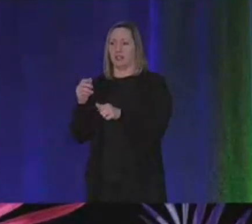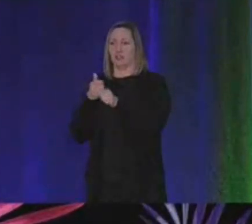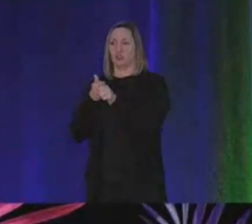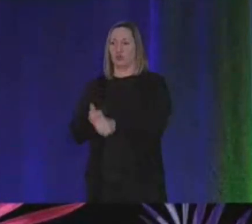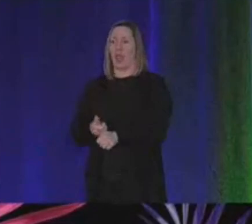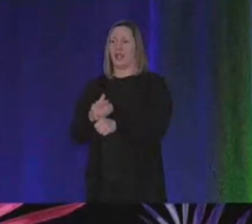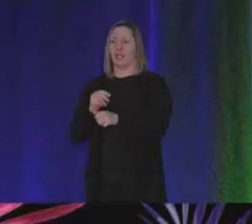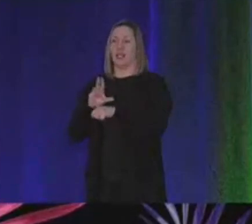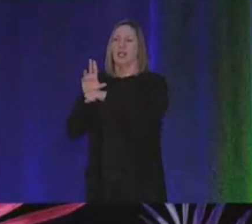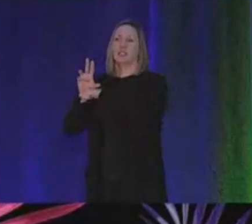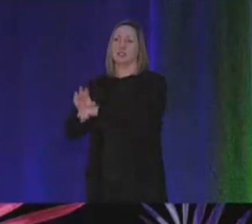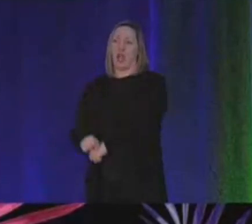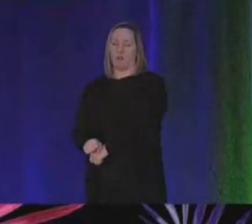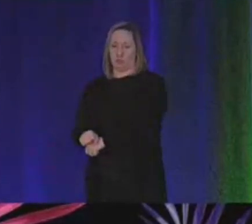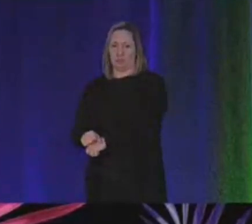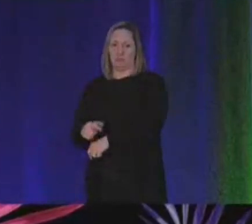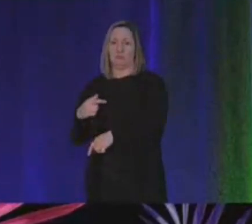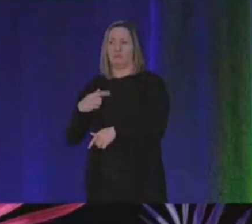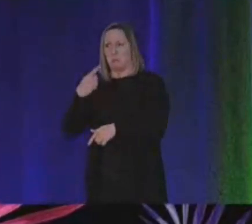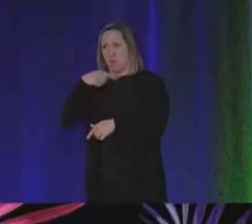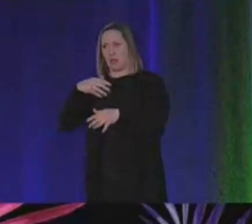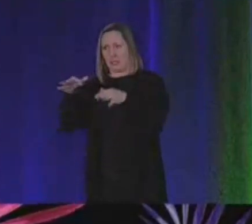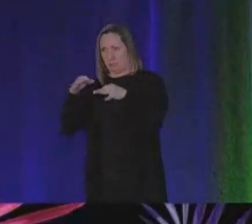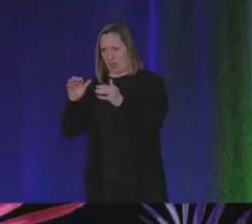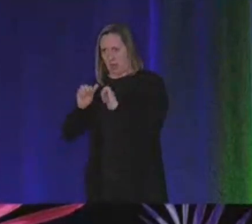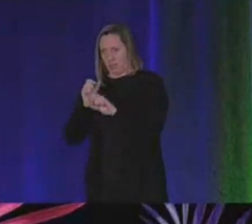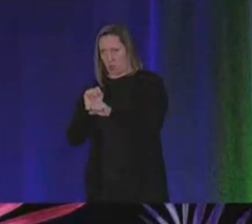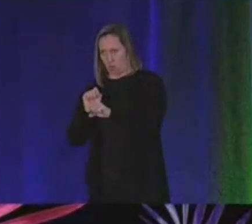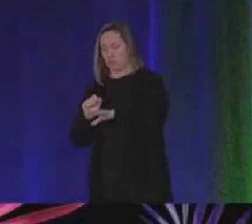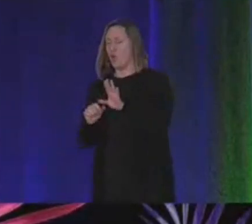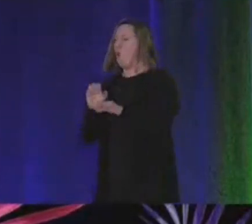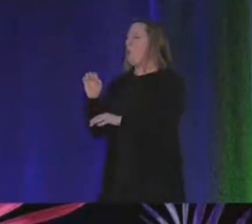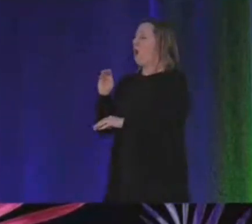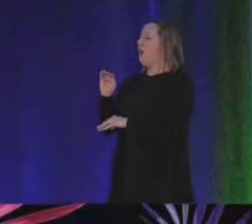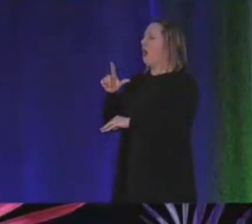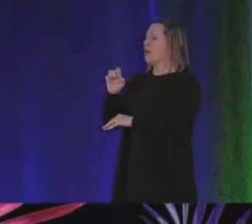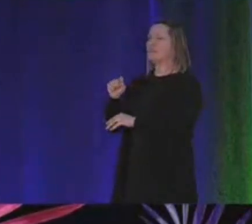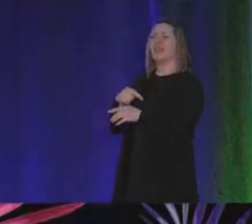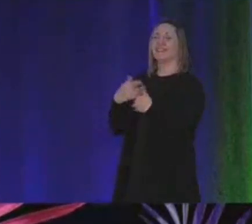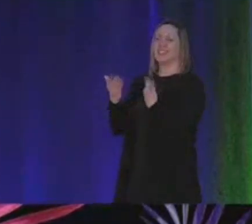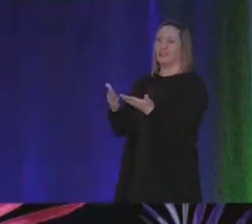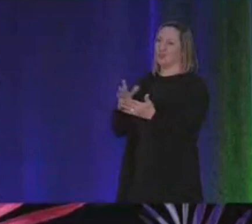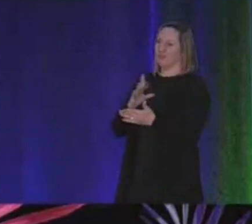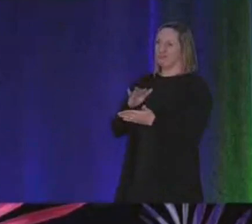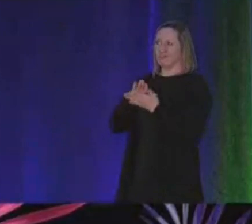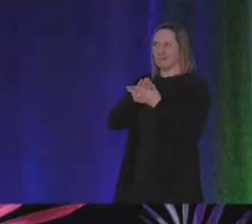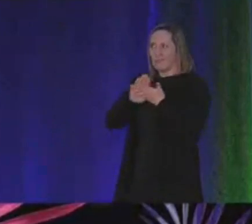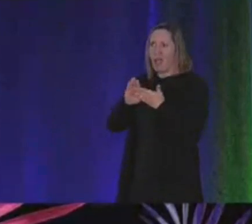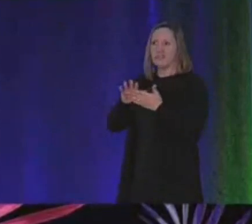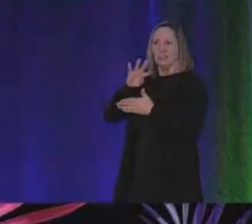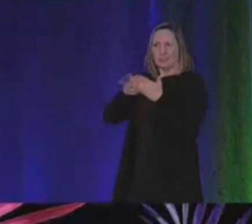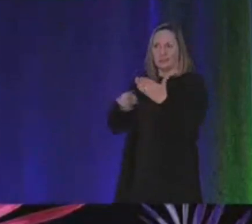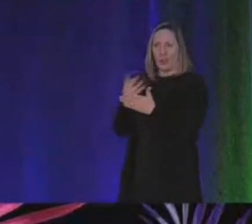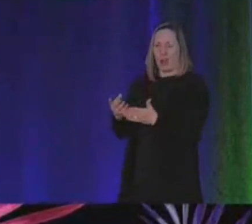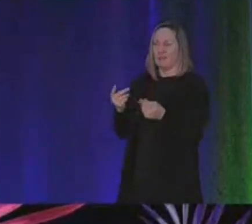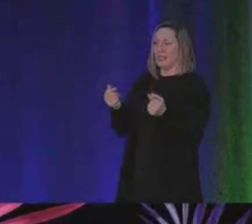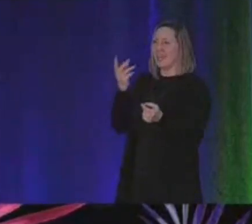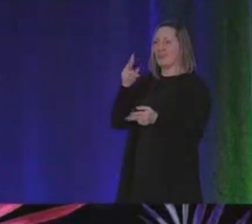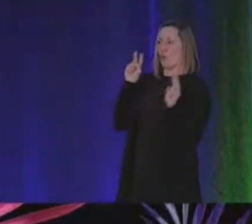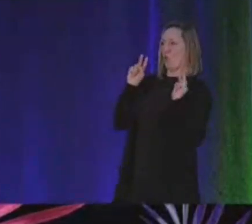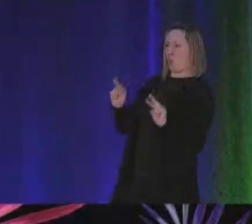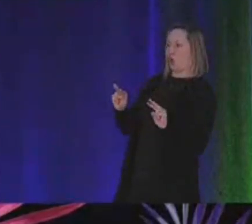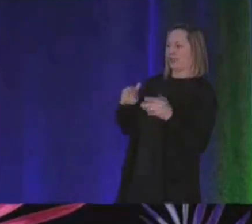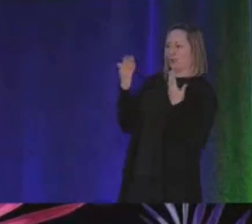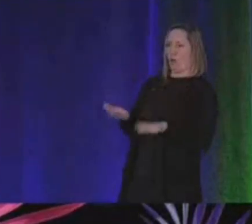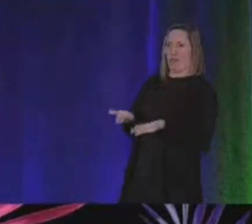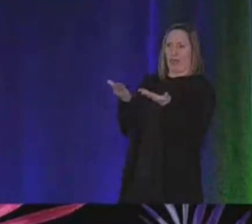you share how Omlet has been helping you out with this? Yeah, so the Omlet just gives you this predefined chart, just like on the fly. Just if you go into there, it's